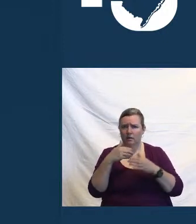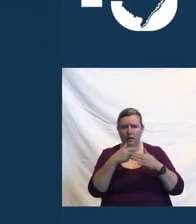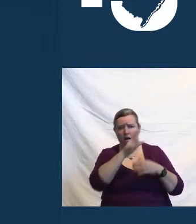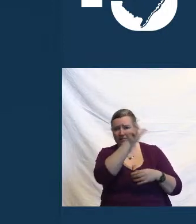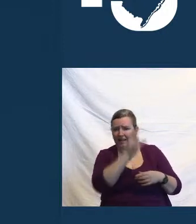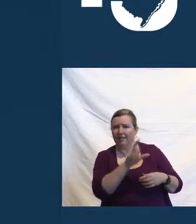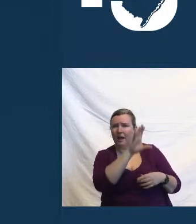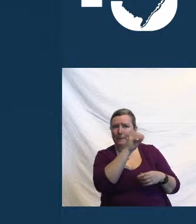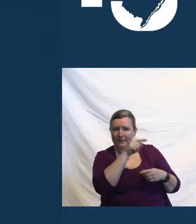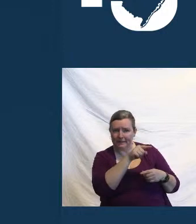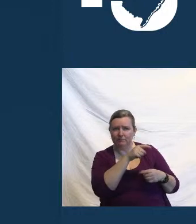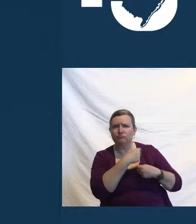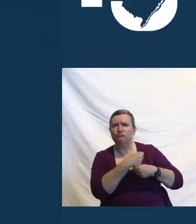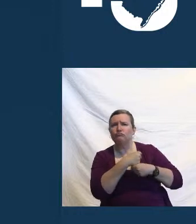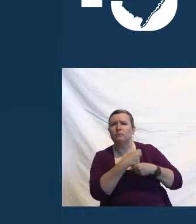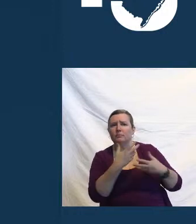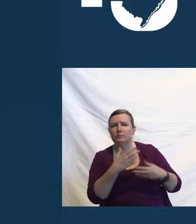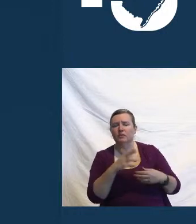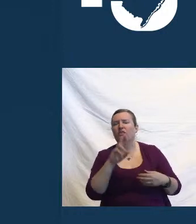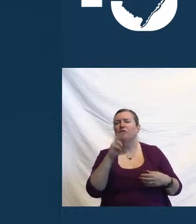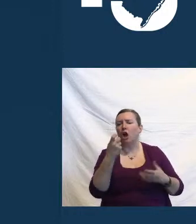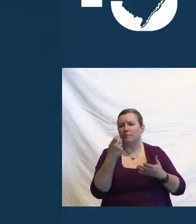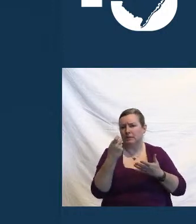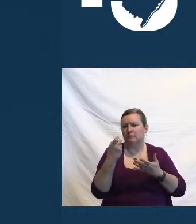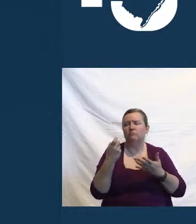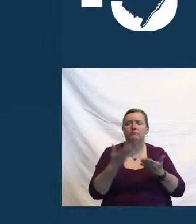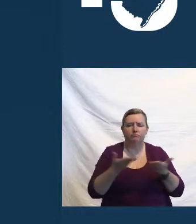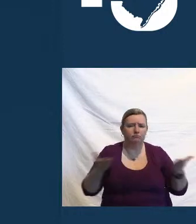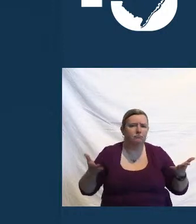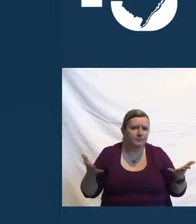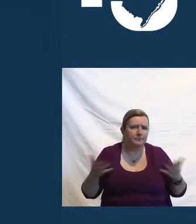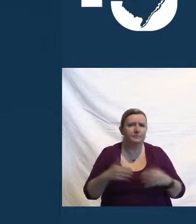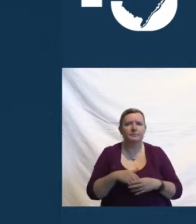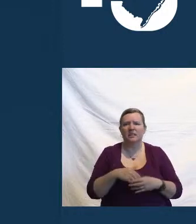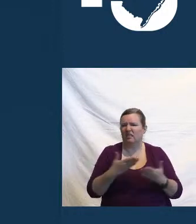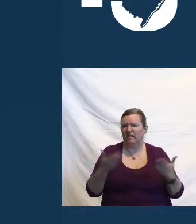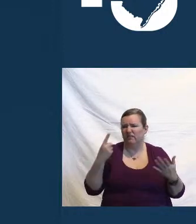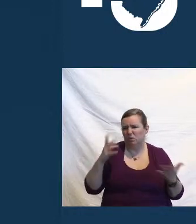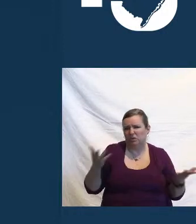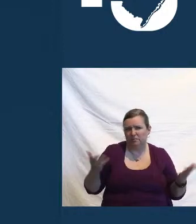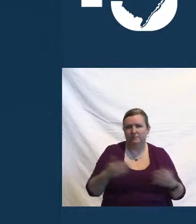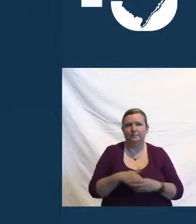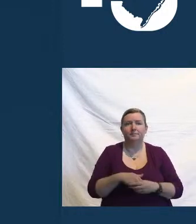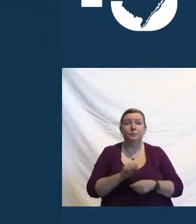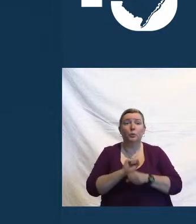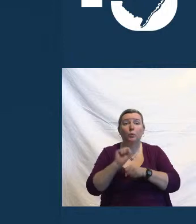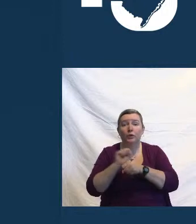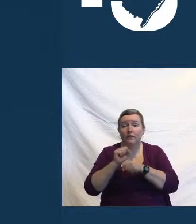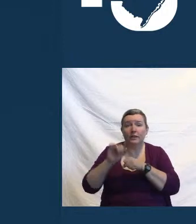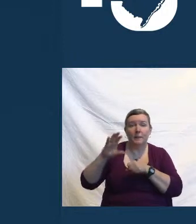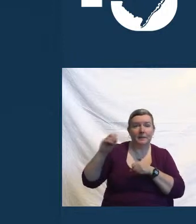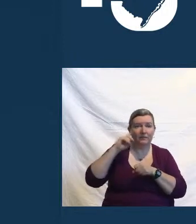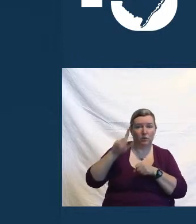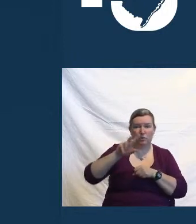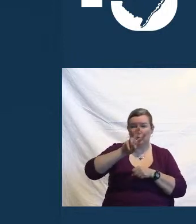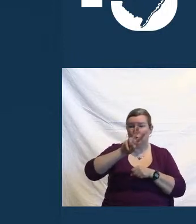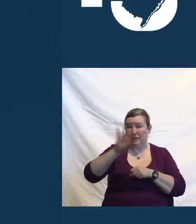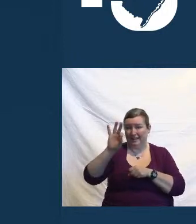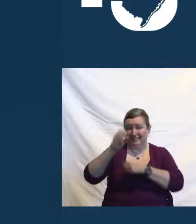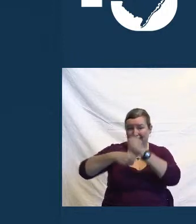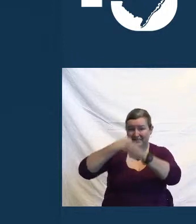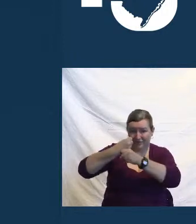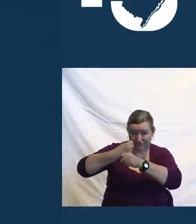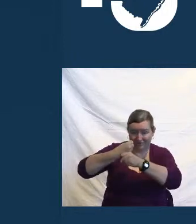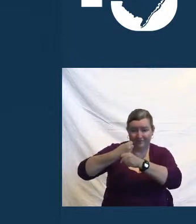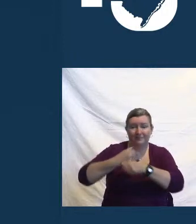equipment for the pharmaceutical industry. He had been with MG America for a full 29 years, and his loss left a tremendous